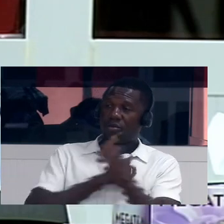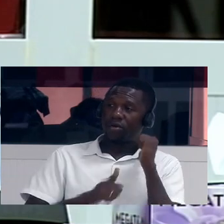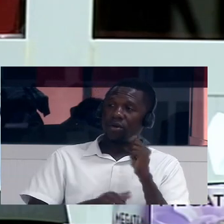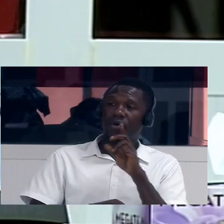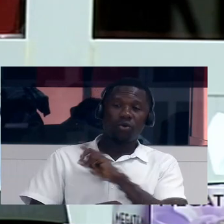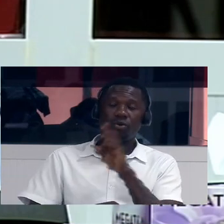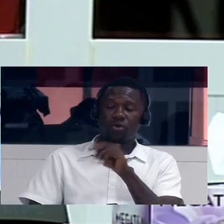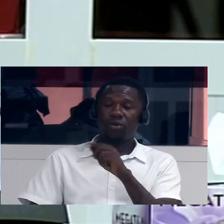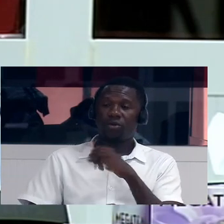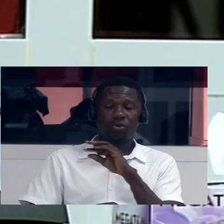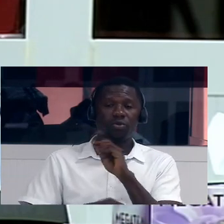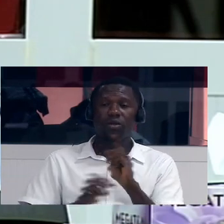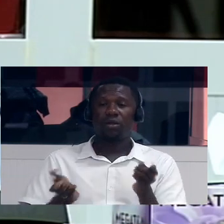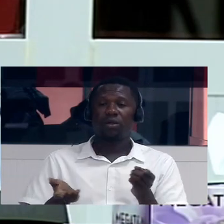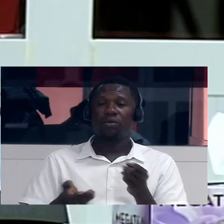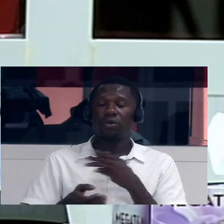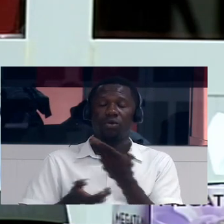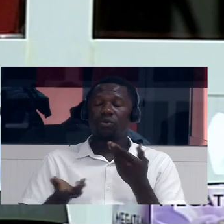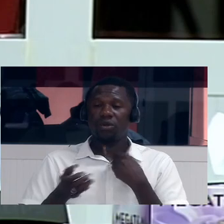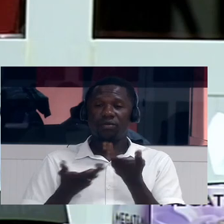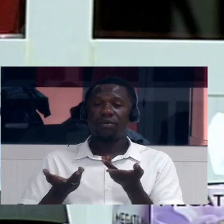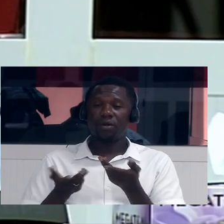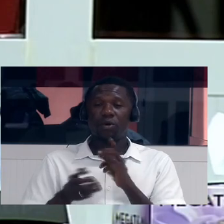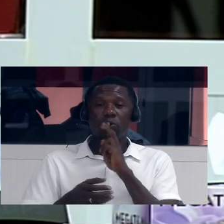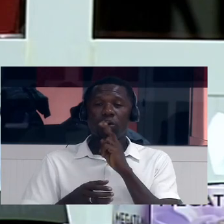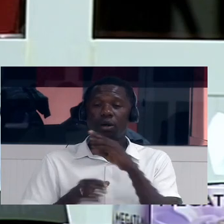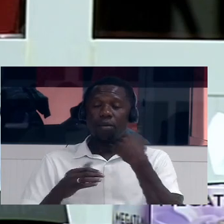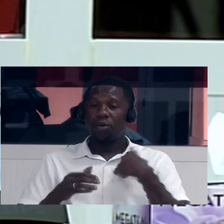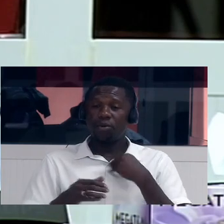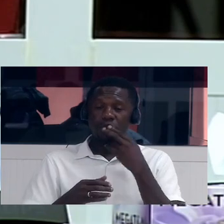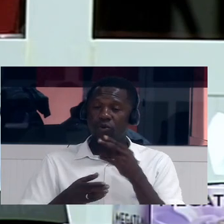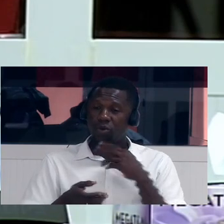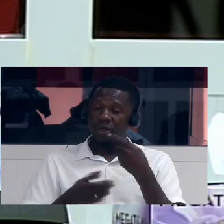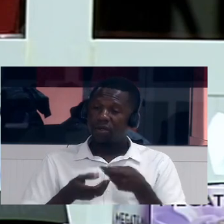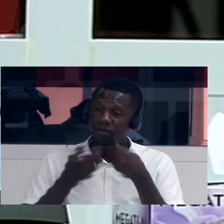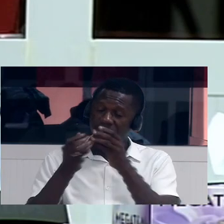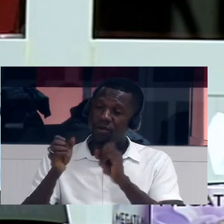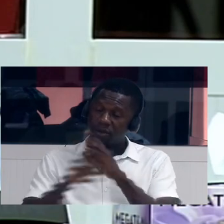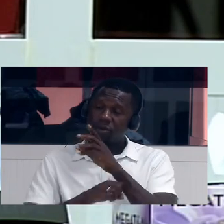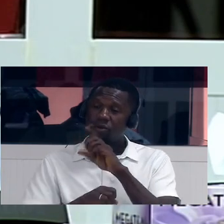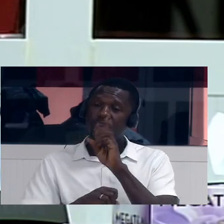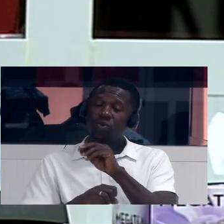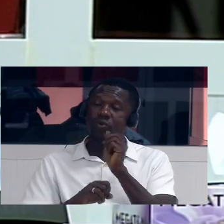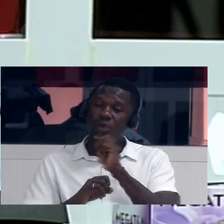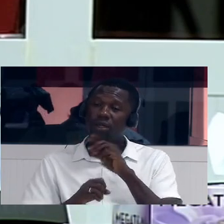don't do that, it would have had no effect, because who are the people who gave the instructions to, for them to do what they did?